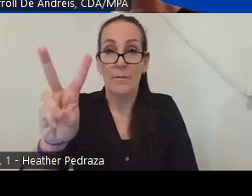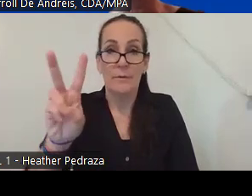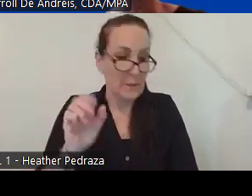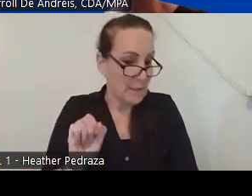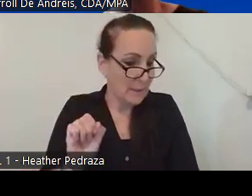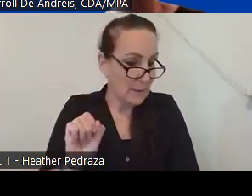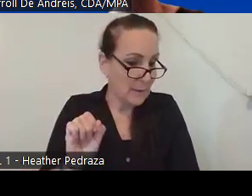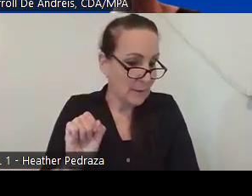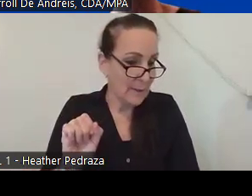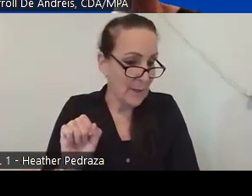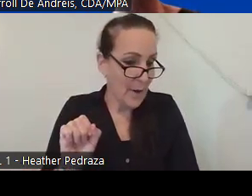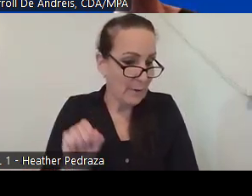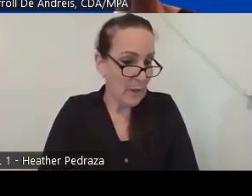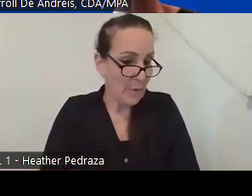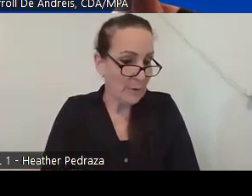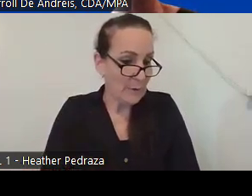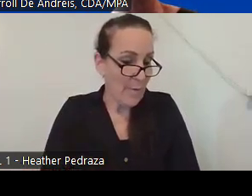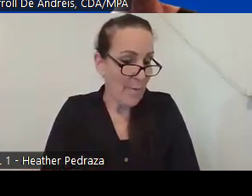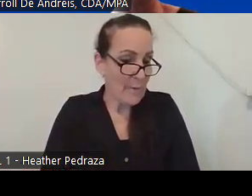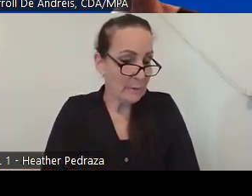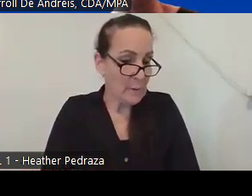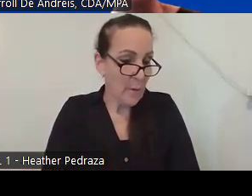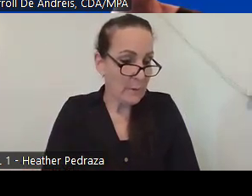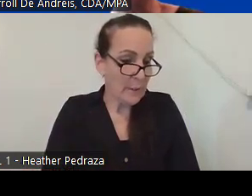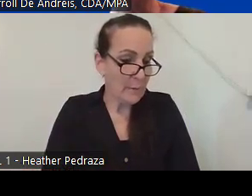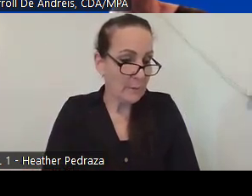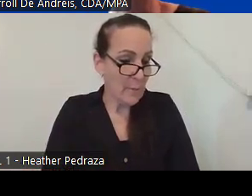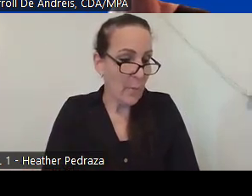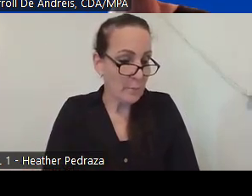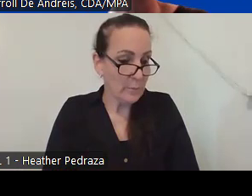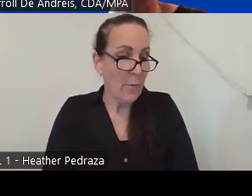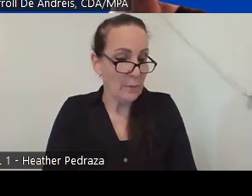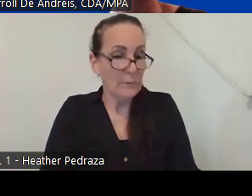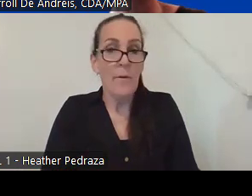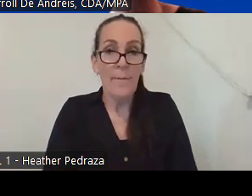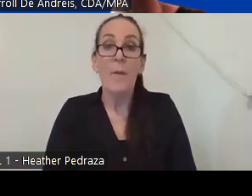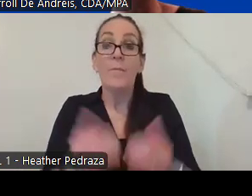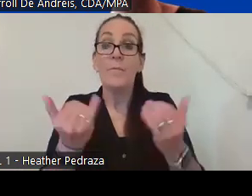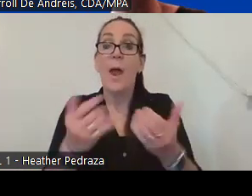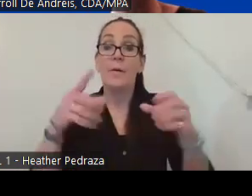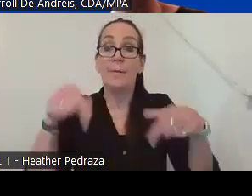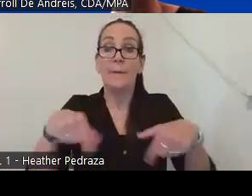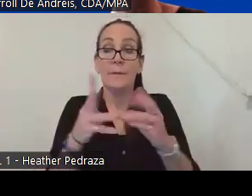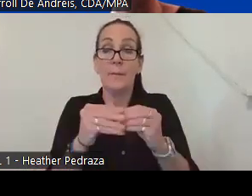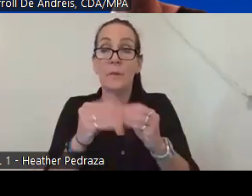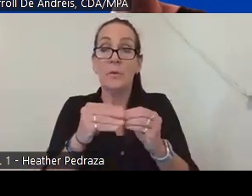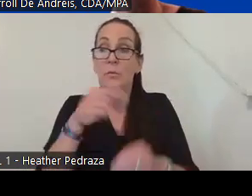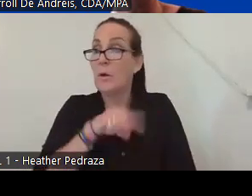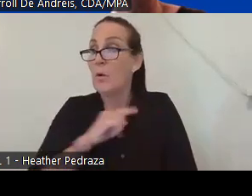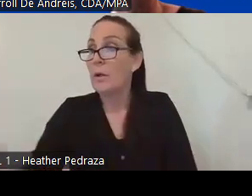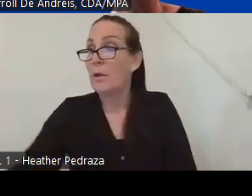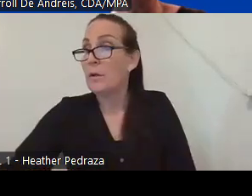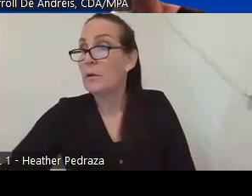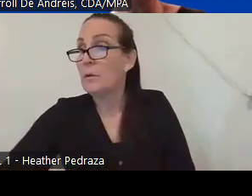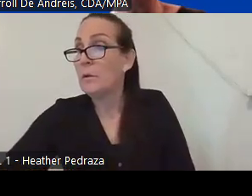if we can go ahead and close the meeting out, and it will be. You